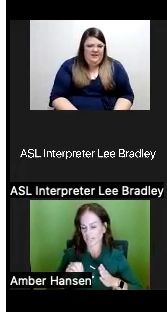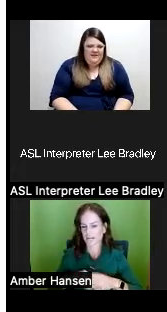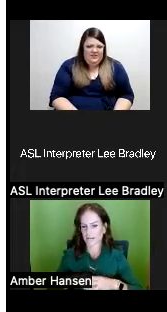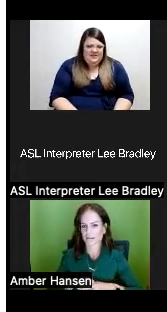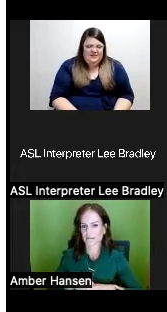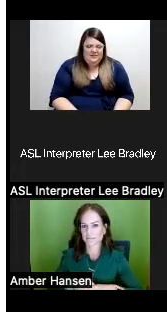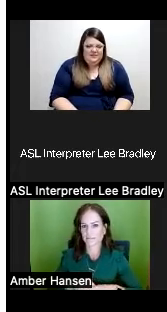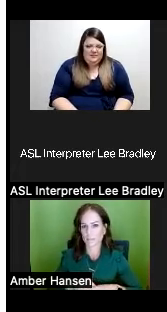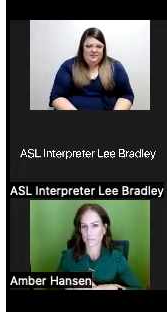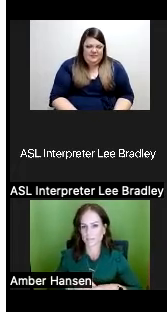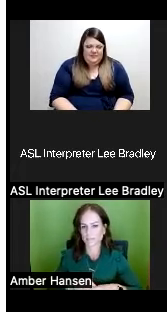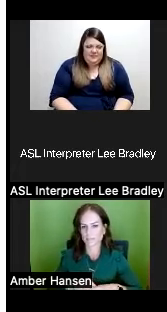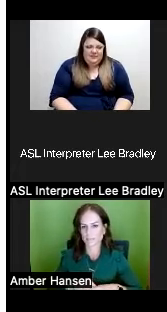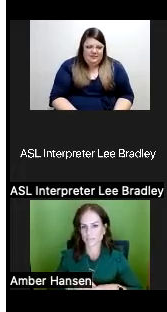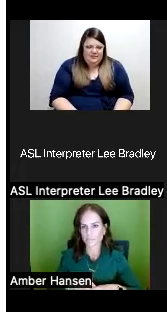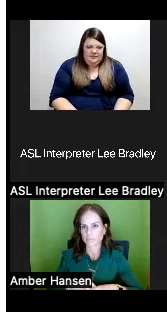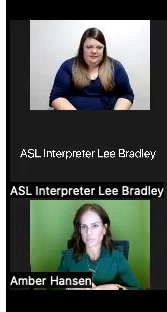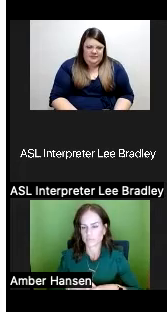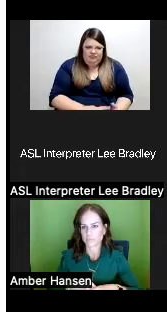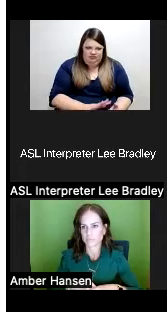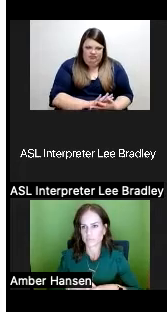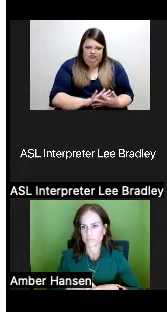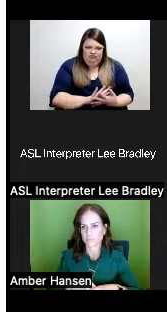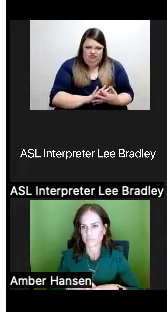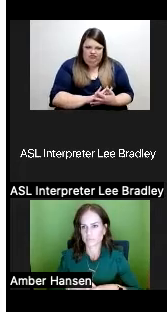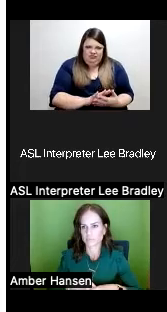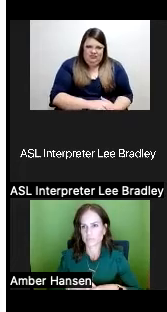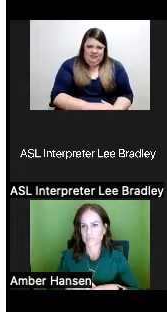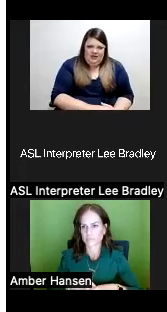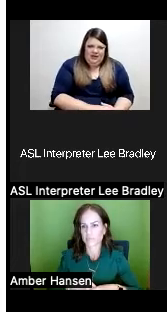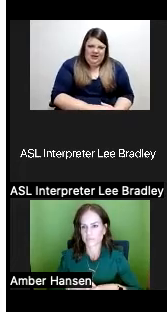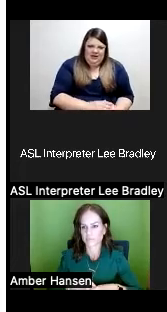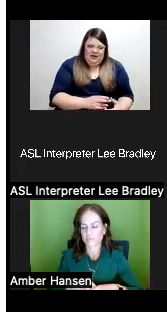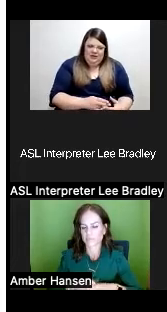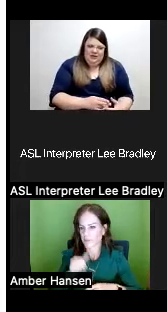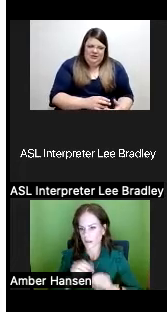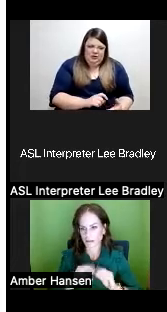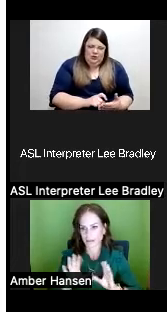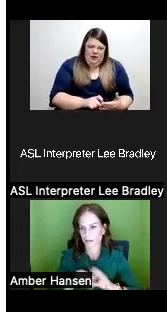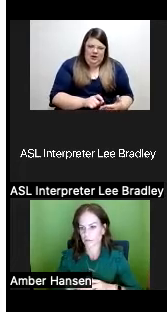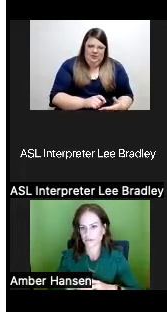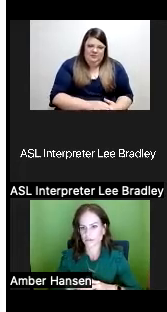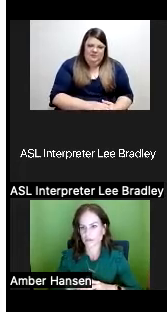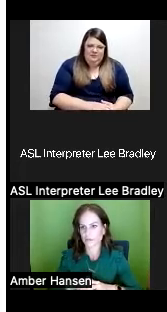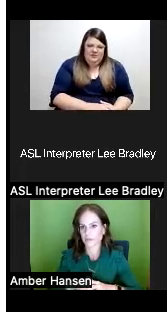hear about 50%. Got to either write or draw something. And what did you write or draw?